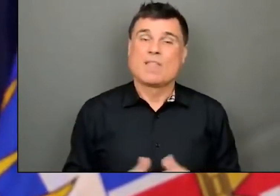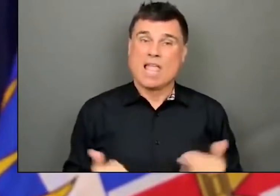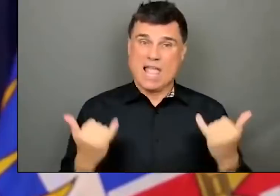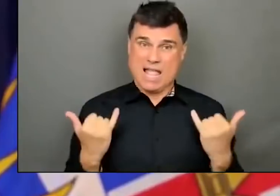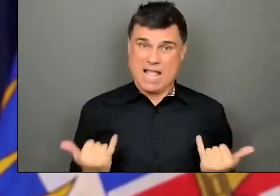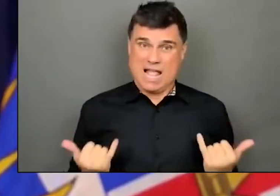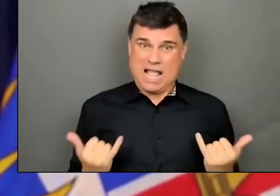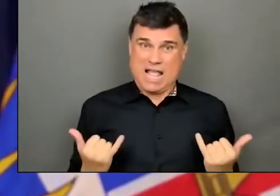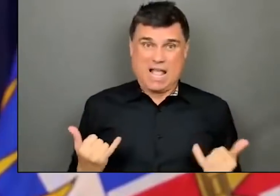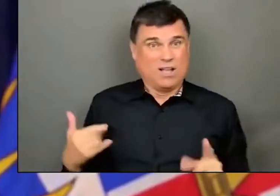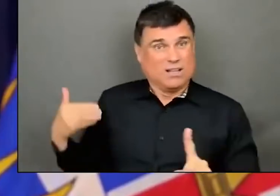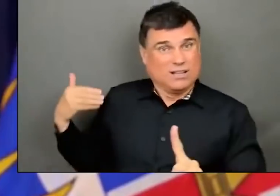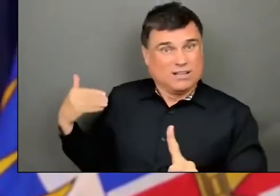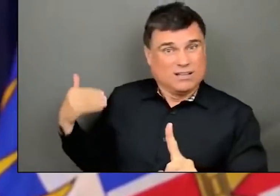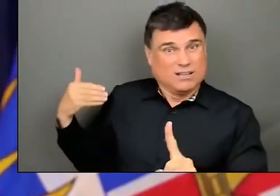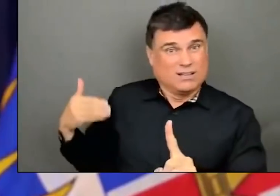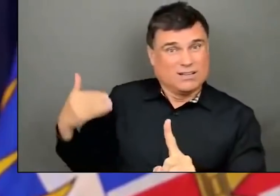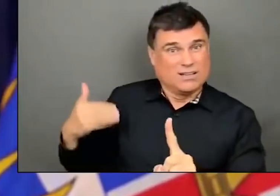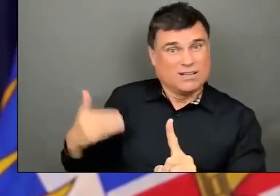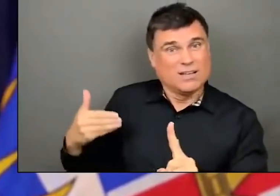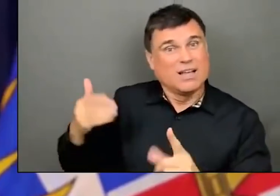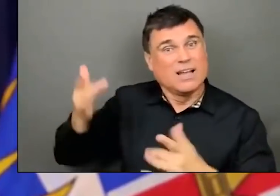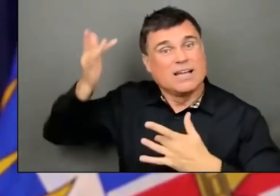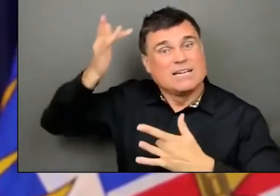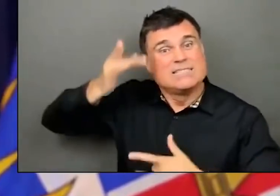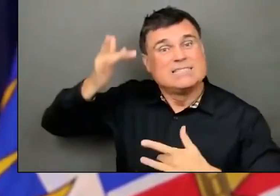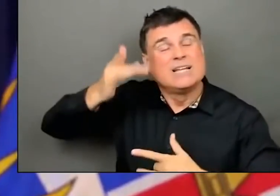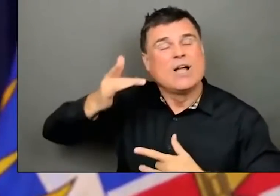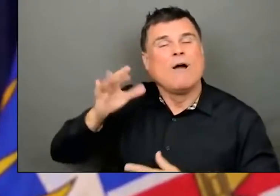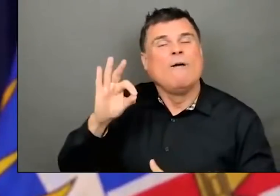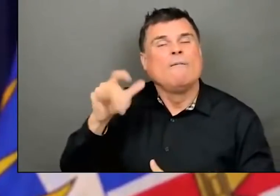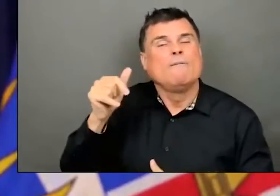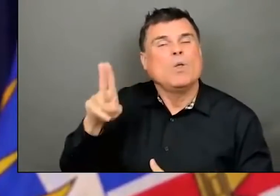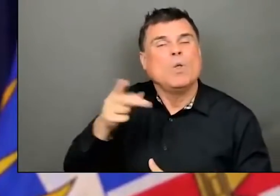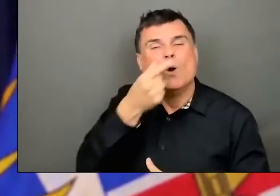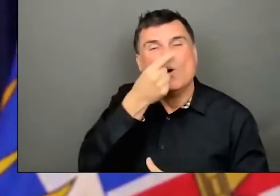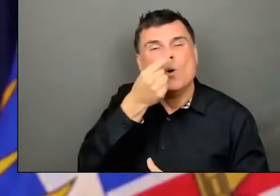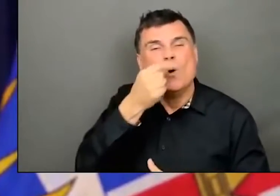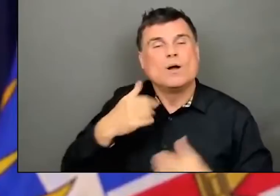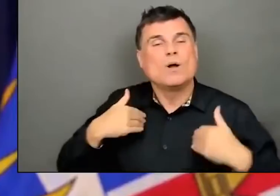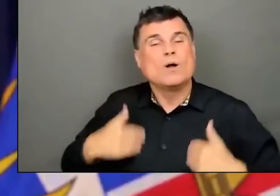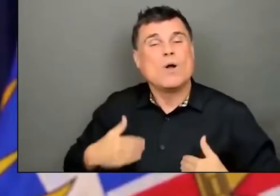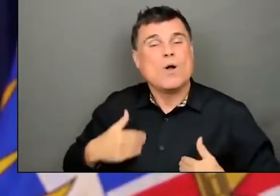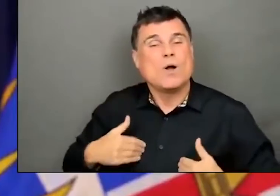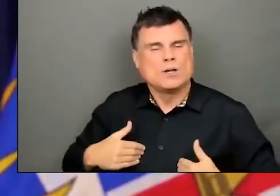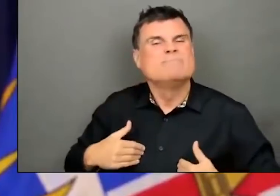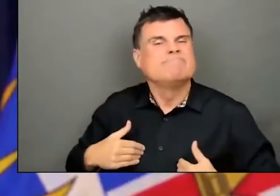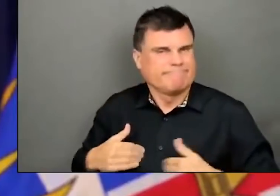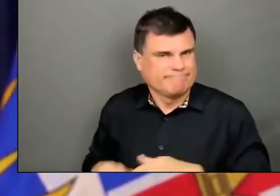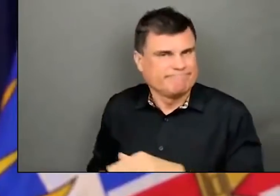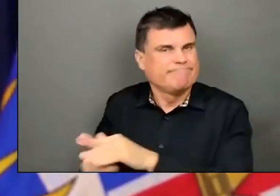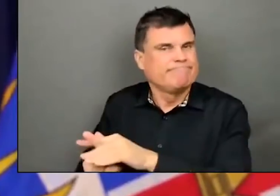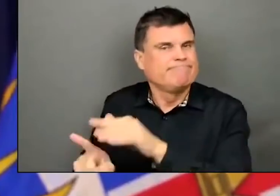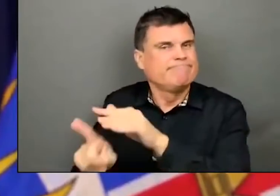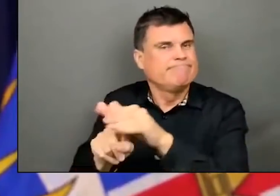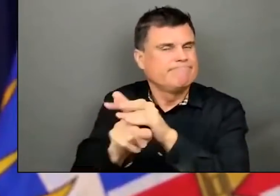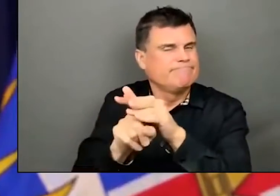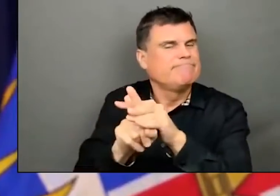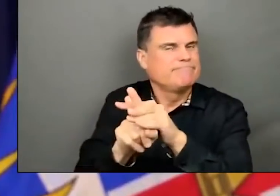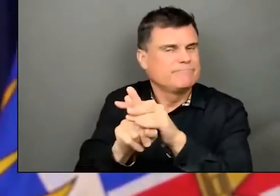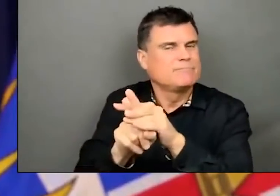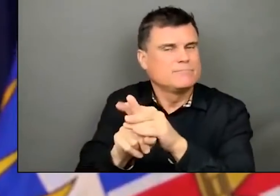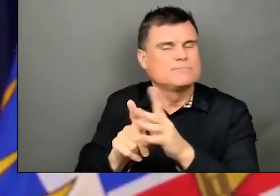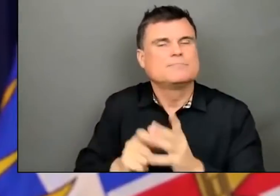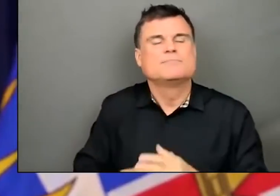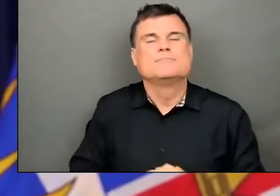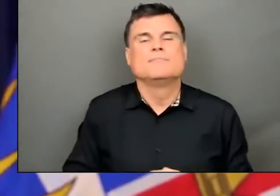enter the full respiratory season. Last year, as many people know, was the result of our high level of influenza